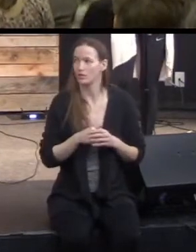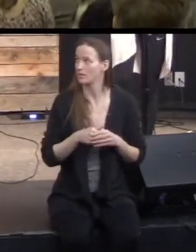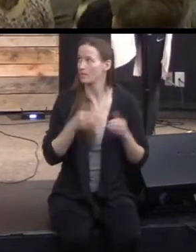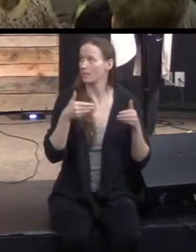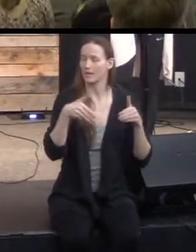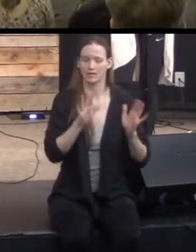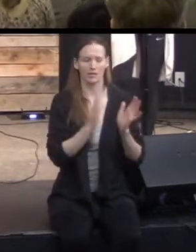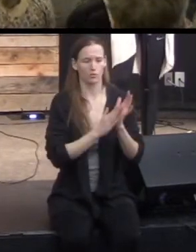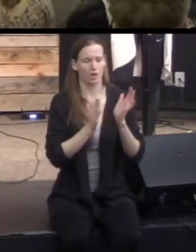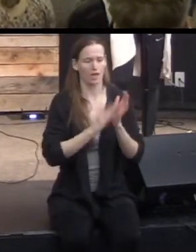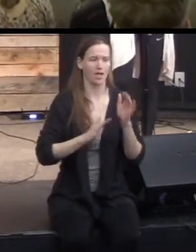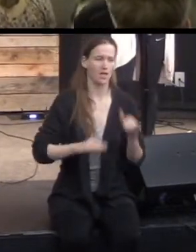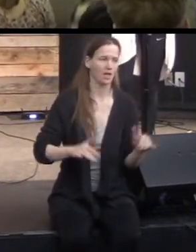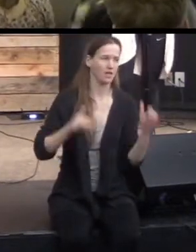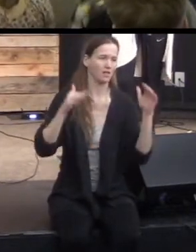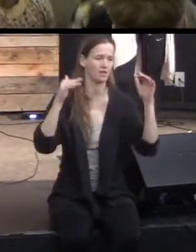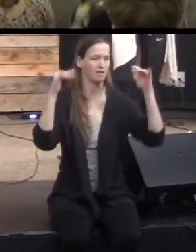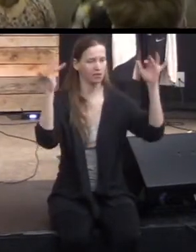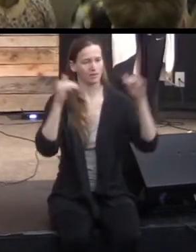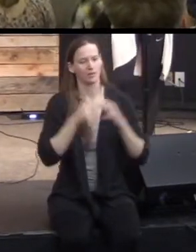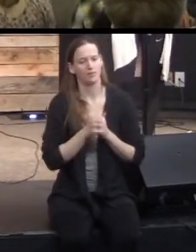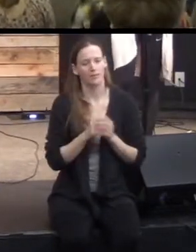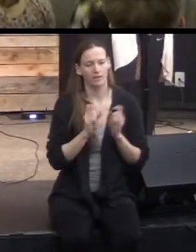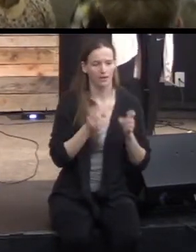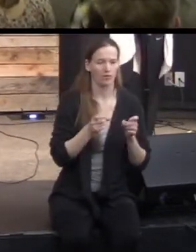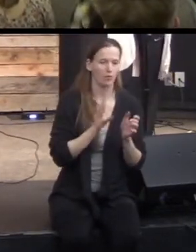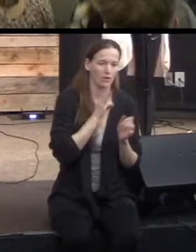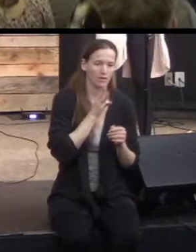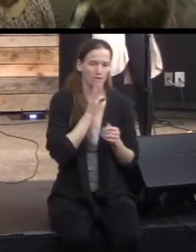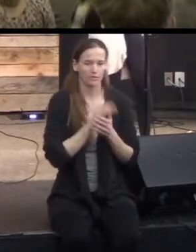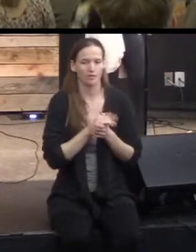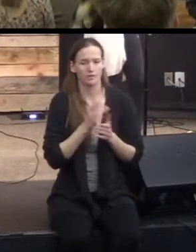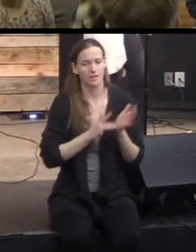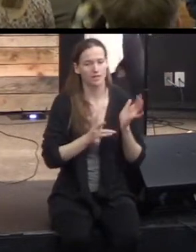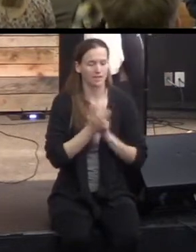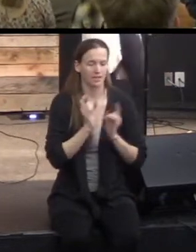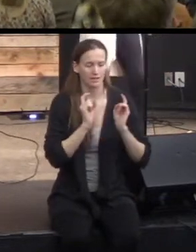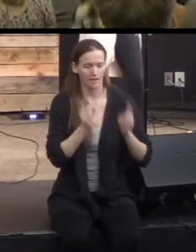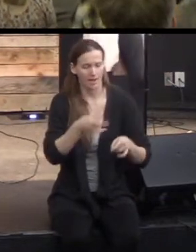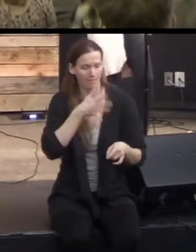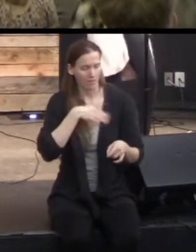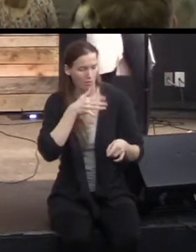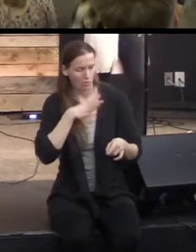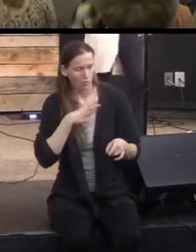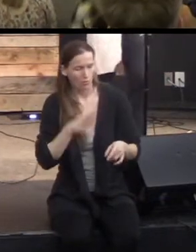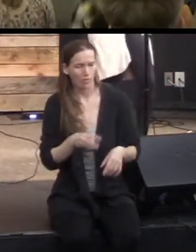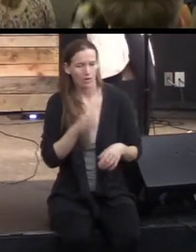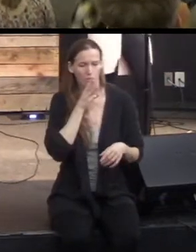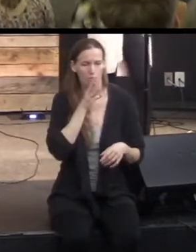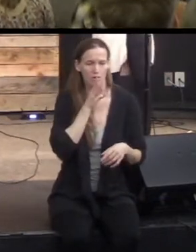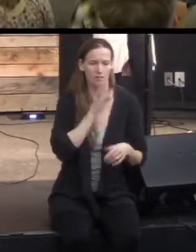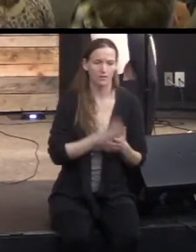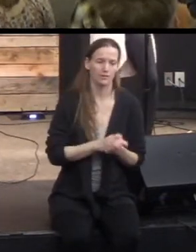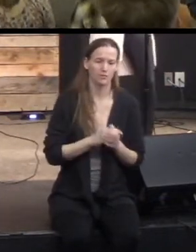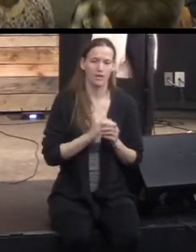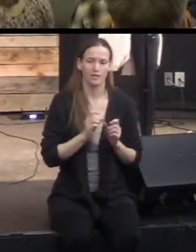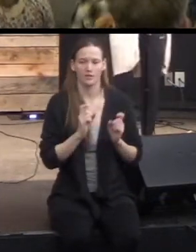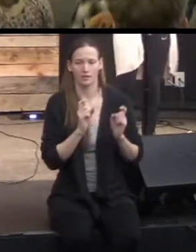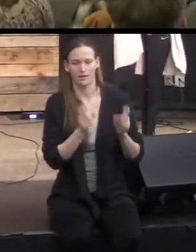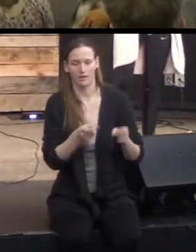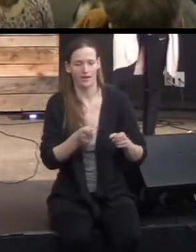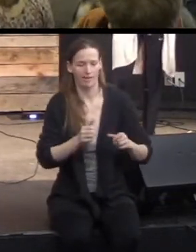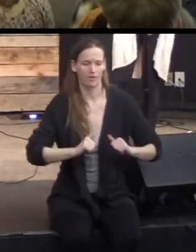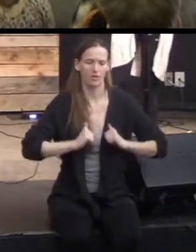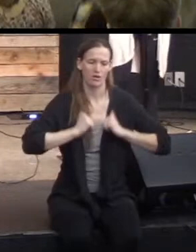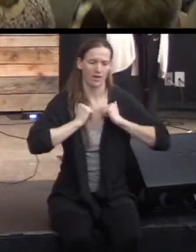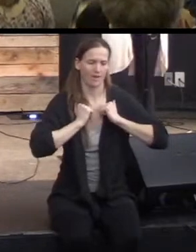his praises sway. He gave her water. Jesus he gave, her water. Gave that a woman. He gave her water. He gave her water. Living water. Lasting he